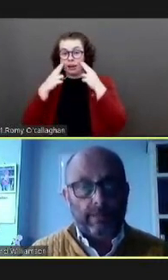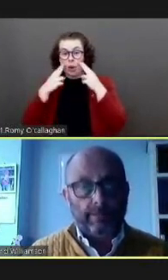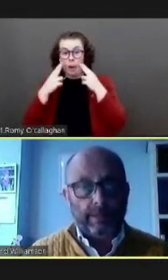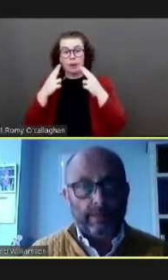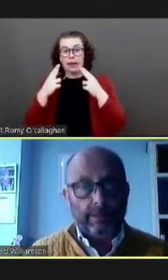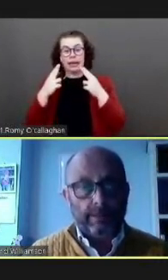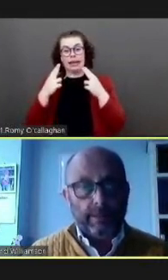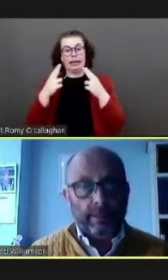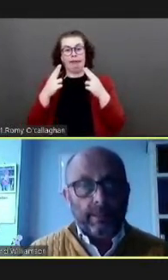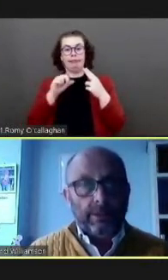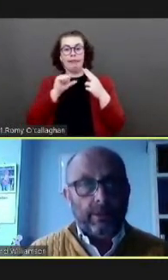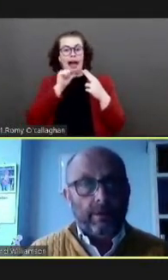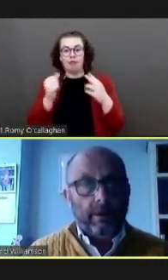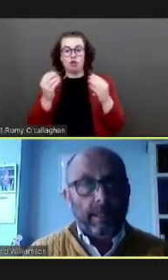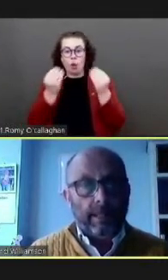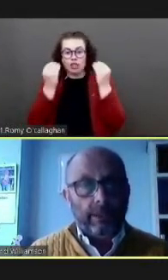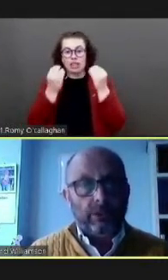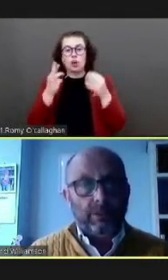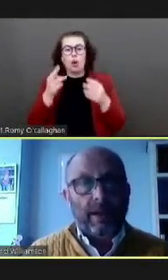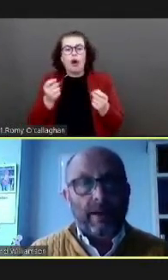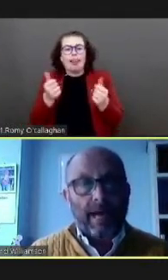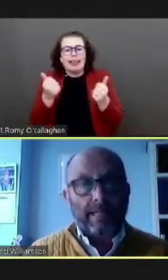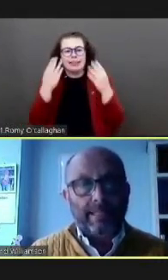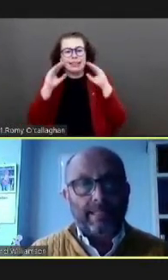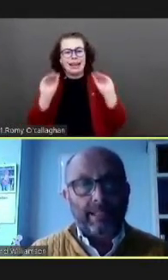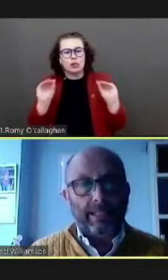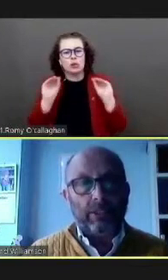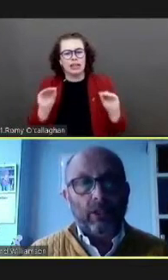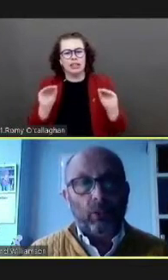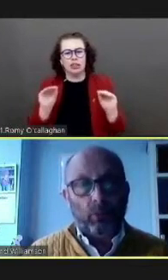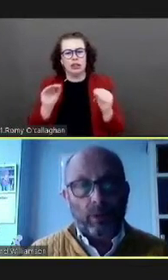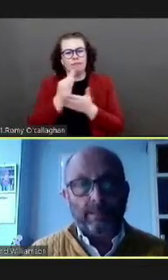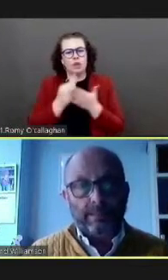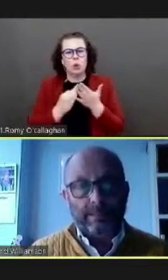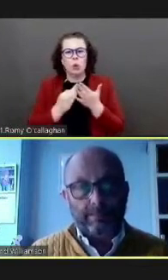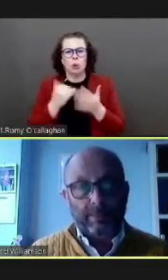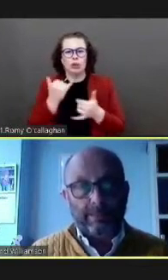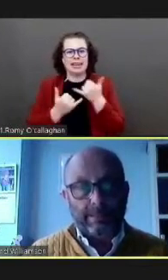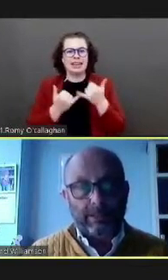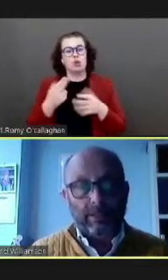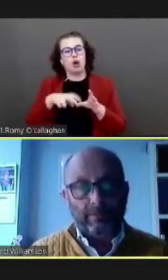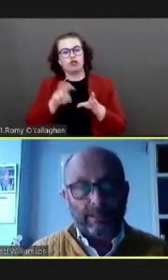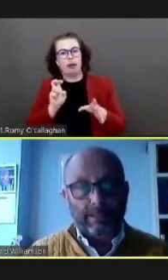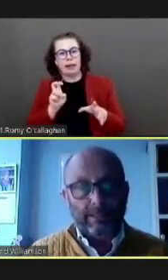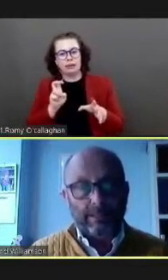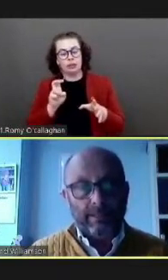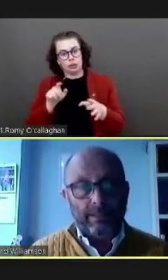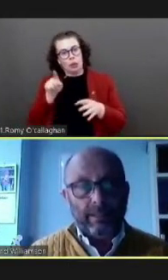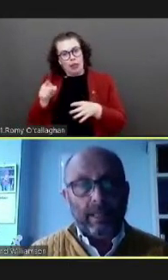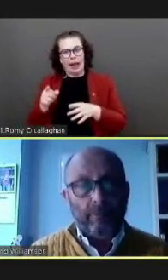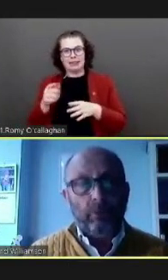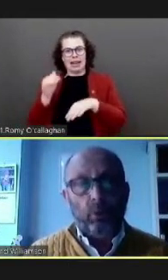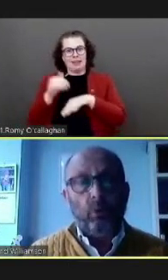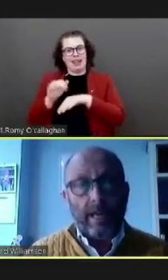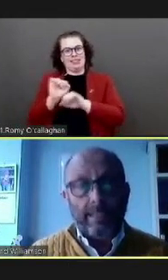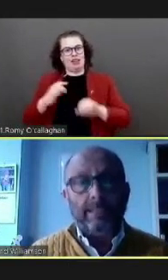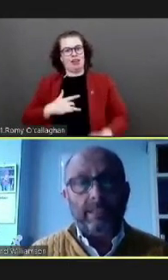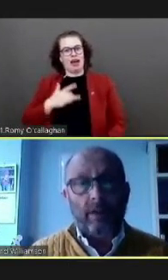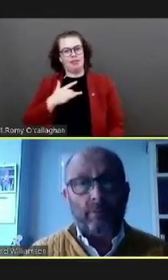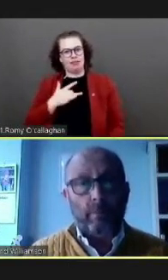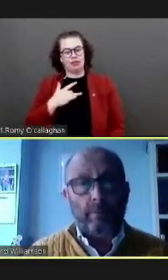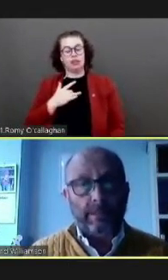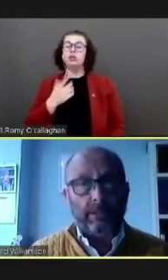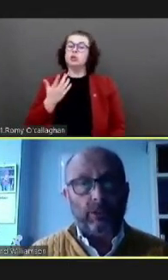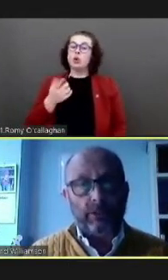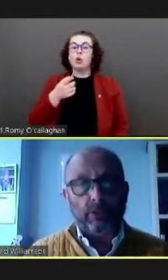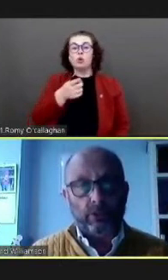educational deficits. So there are issues about accessing quality disability services if you already